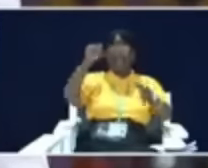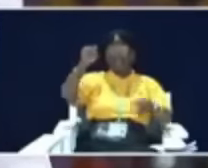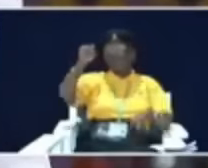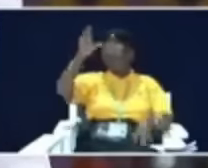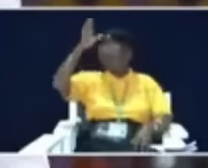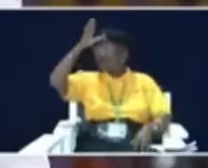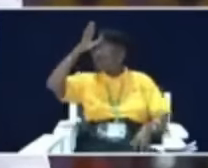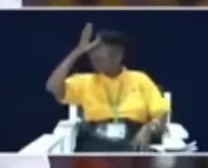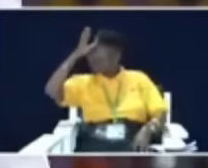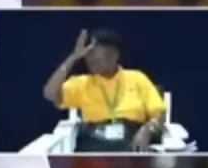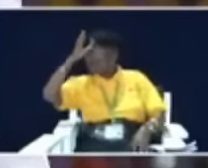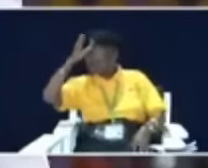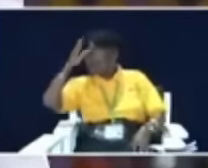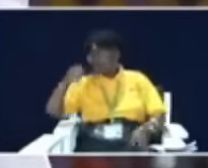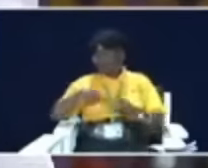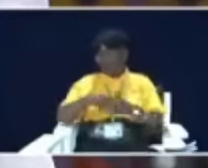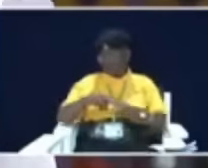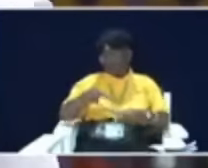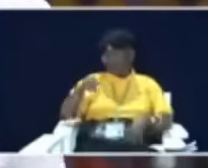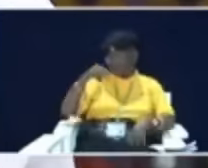this pastor.